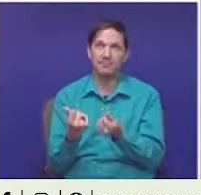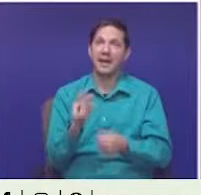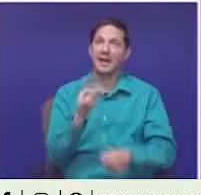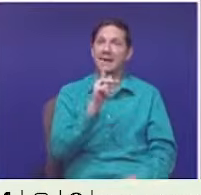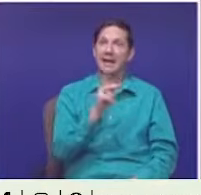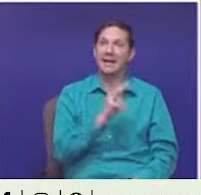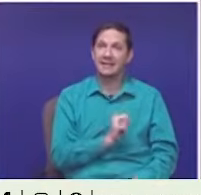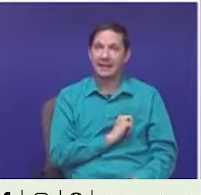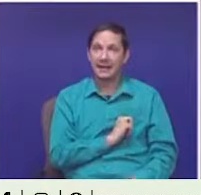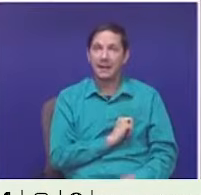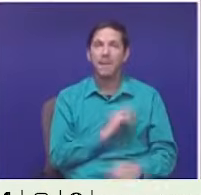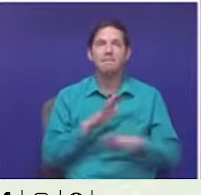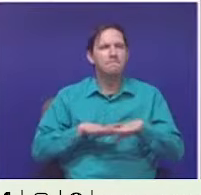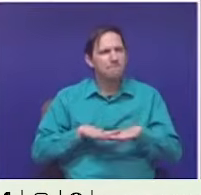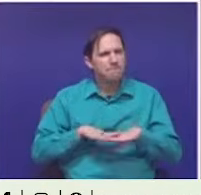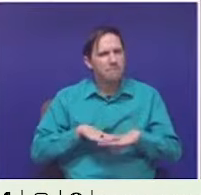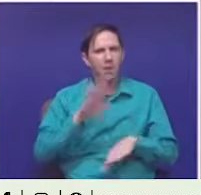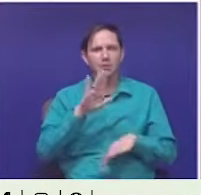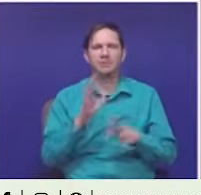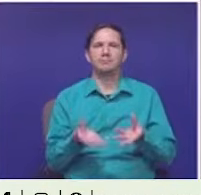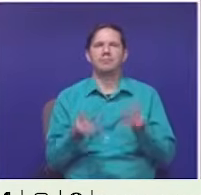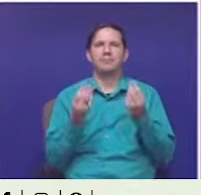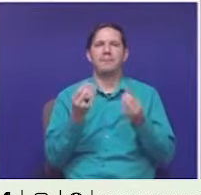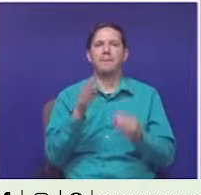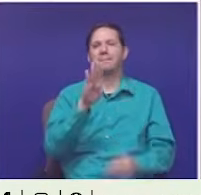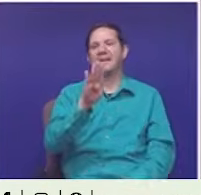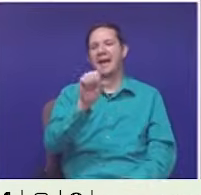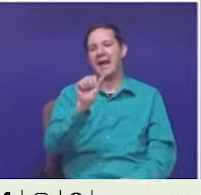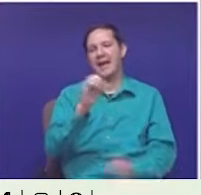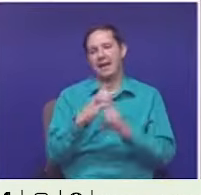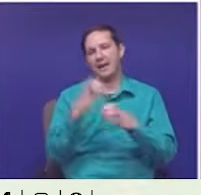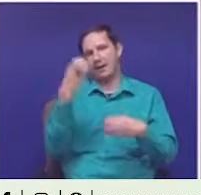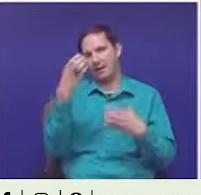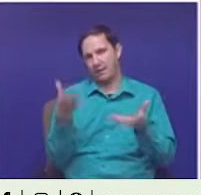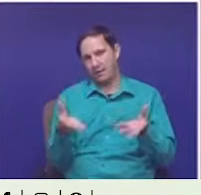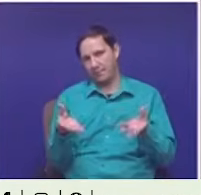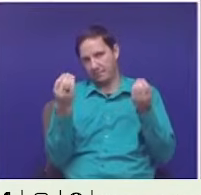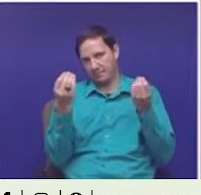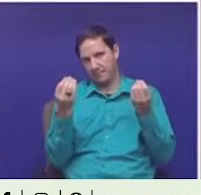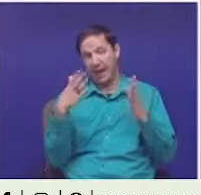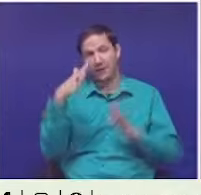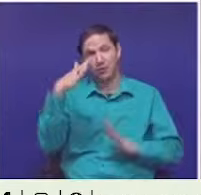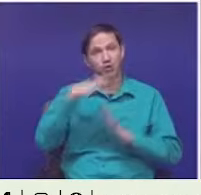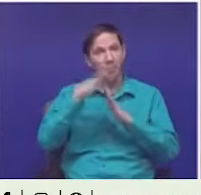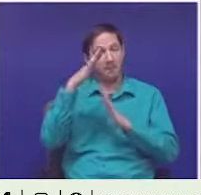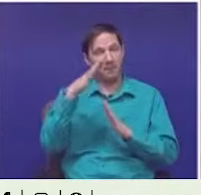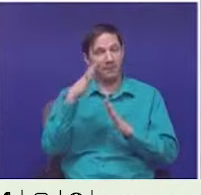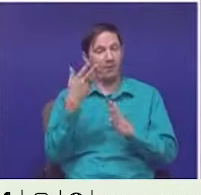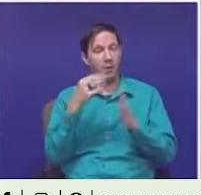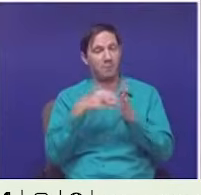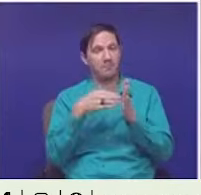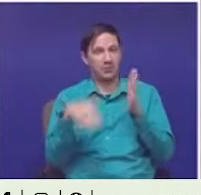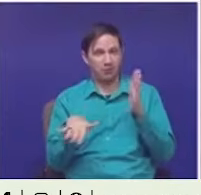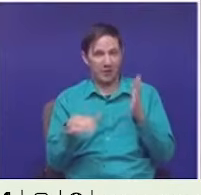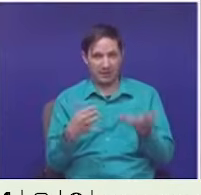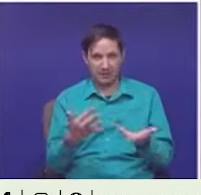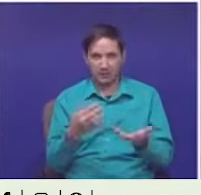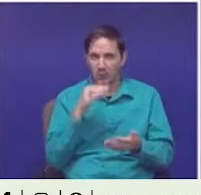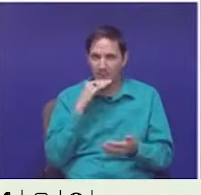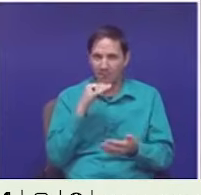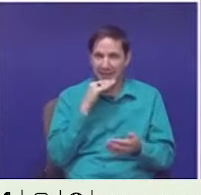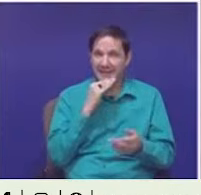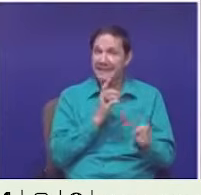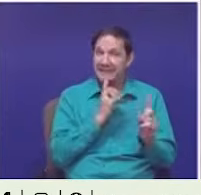of bachelor passes. It came number one. And on top in metric results. So the problem is not